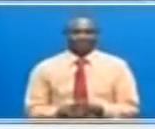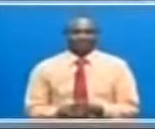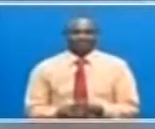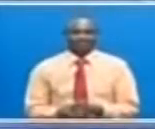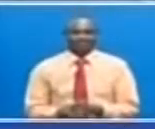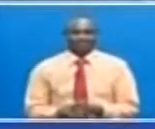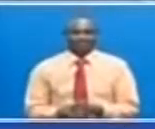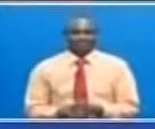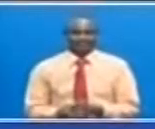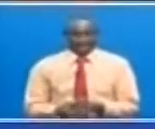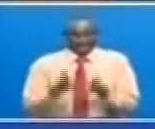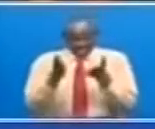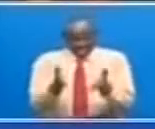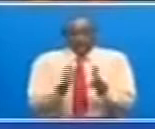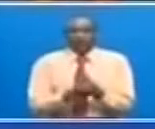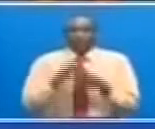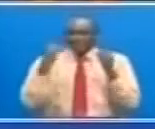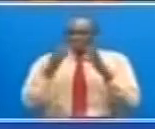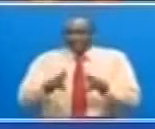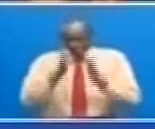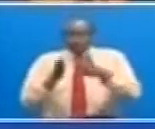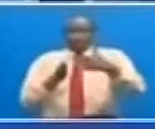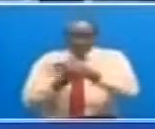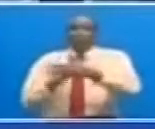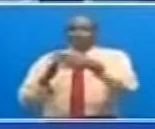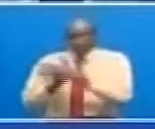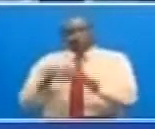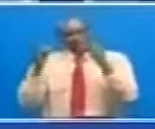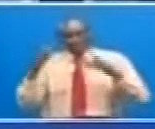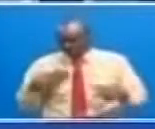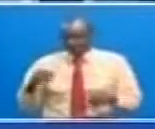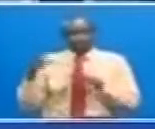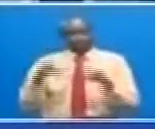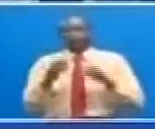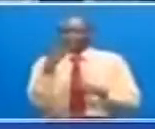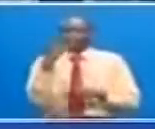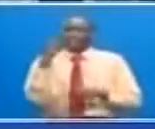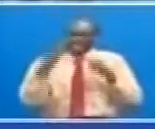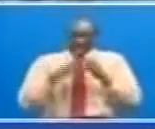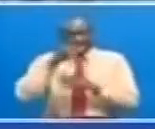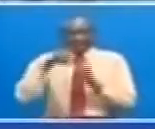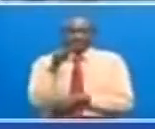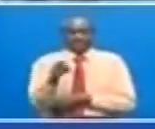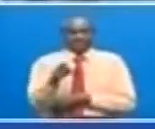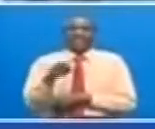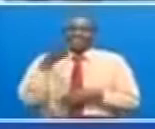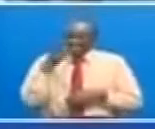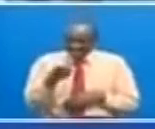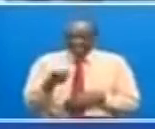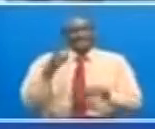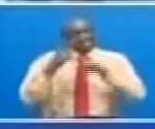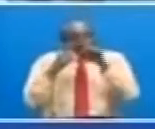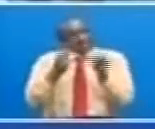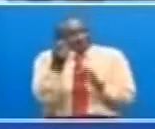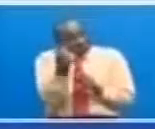For many, the inconvenience of blocked roads affecting daily routines for close to 48 hours was perhaps the closest